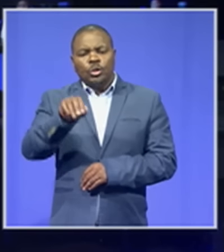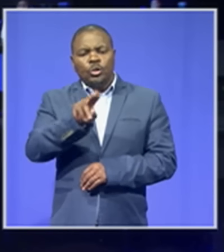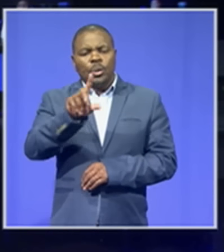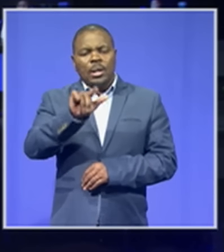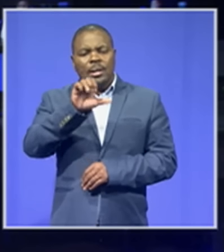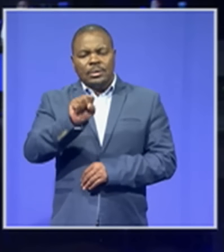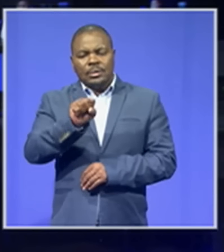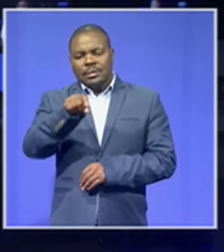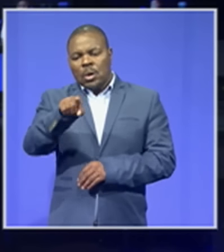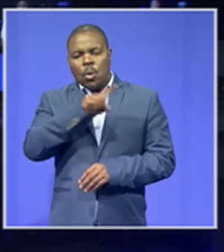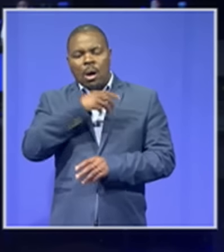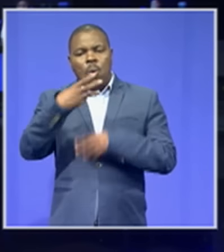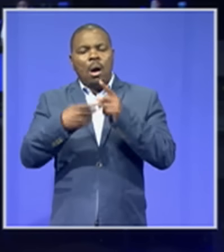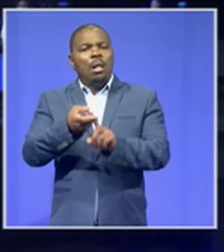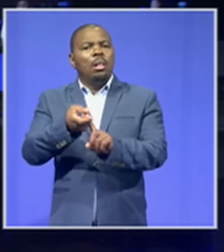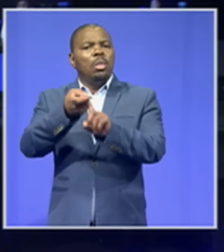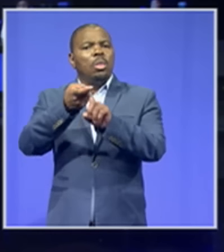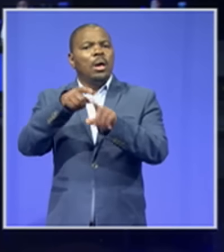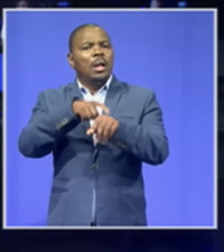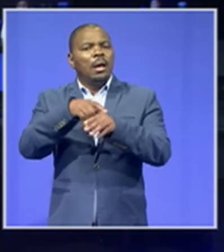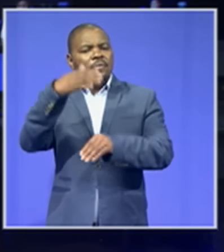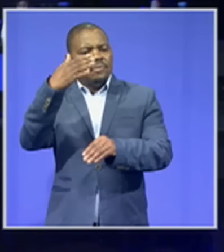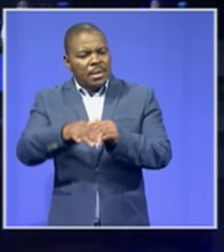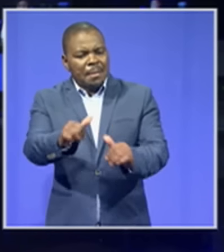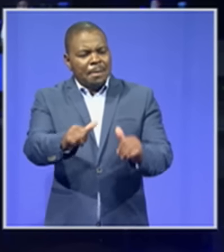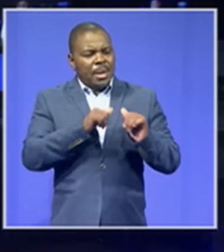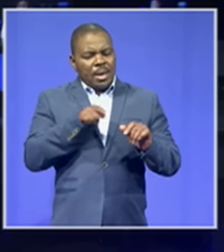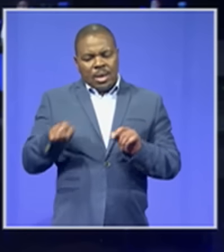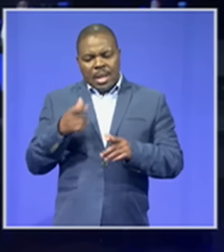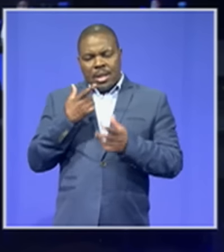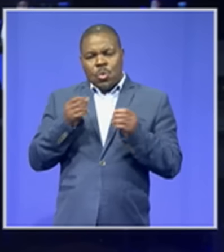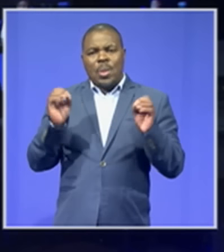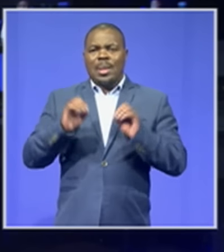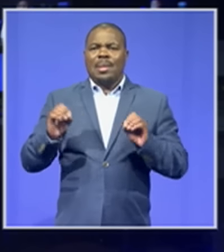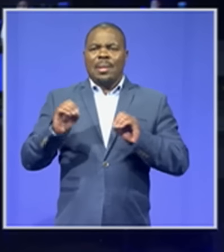kginno mosebetsing ho fihlela nako ya ho kgutlela ha hae mosebetsing e qala.